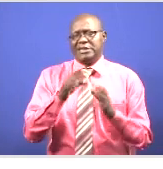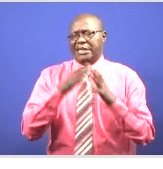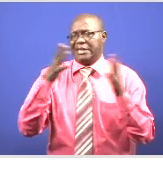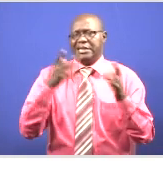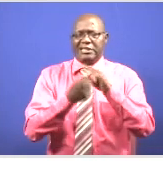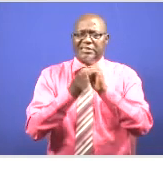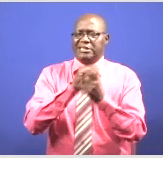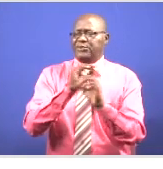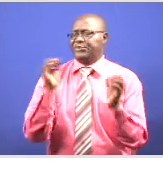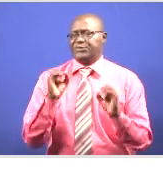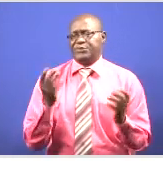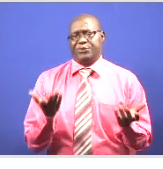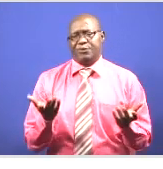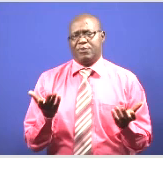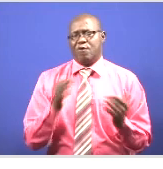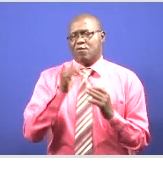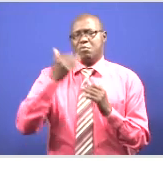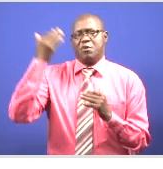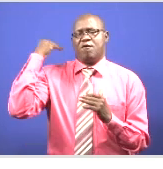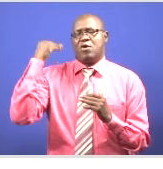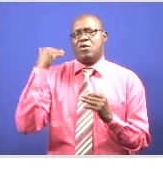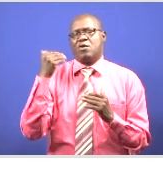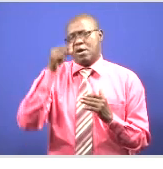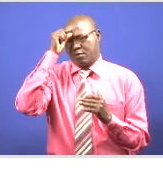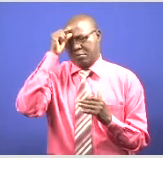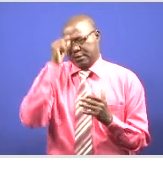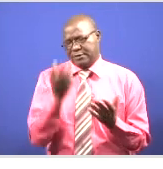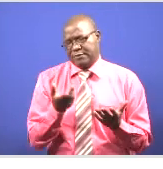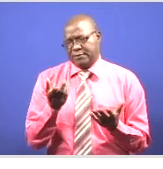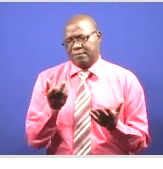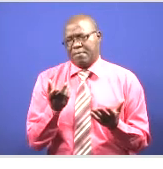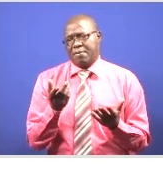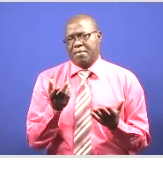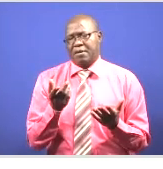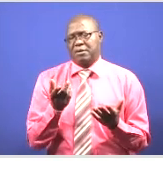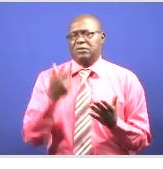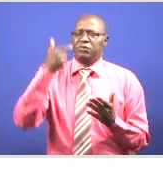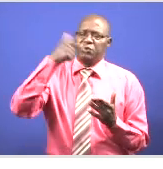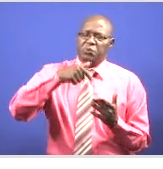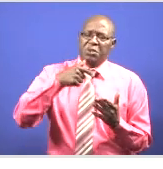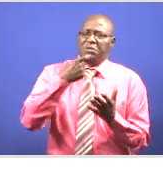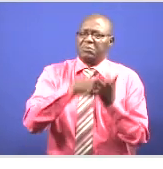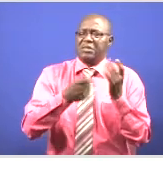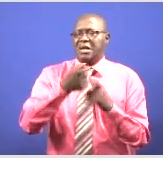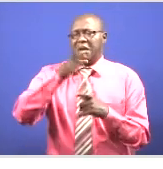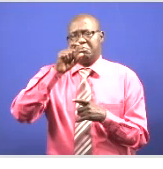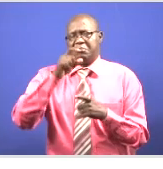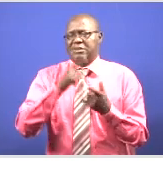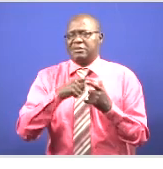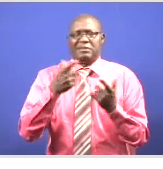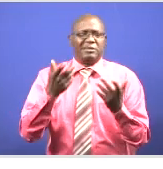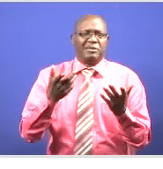mm-hmm. you know, from the previous regime. Mm-hmm. The taxes mm-hmm. are going high, mm-hmm. you know, fuel prices mm-hmm. are increasing. Mm-hmm. I mean, what's the future